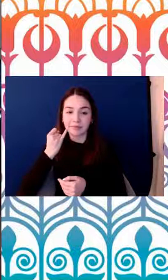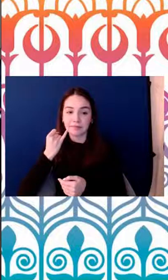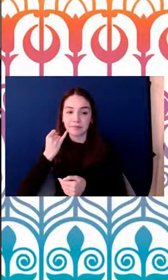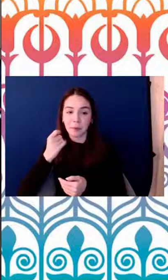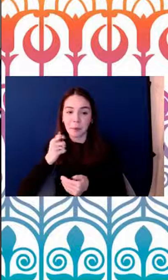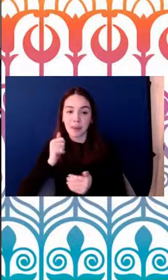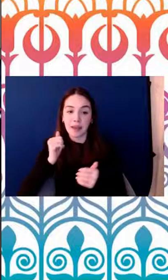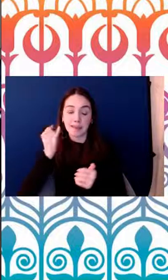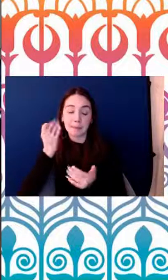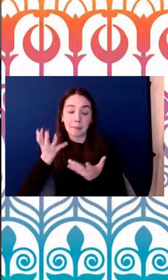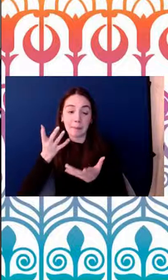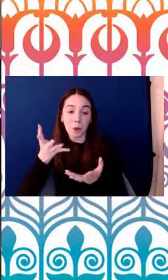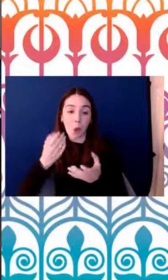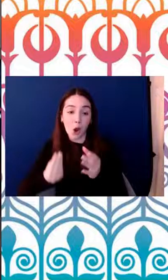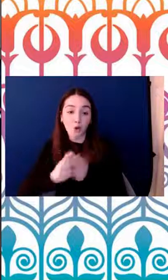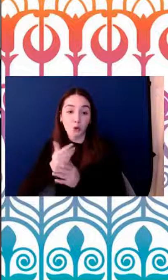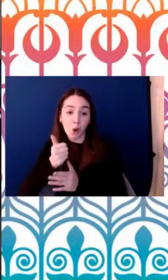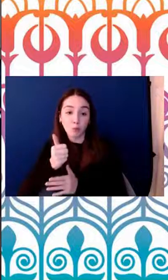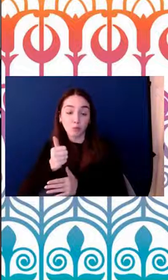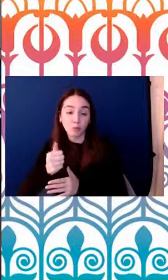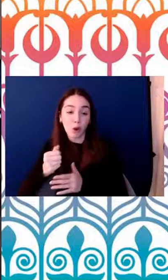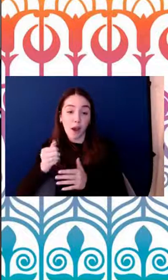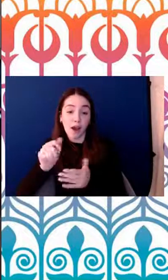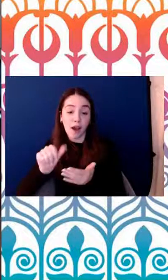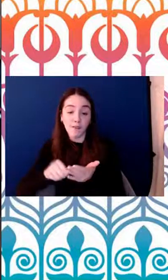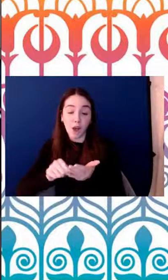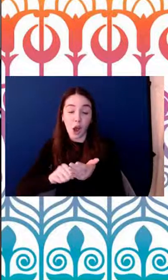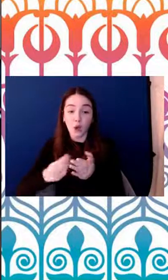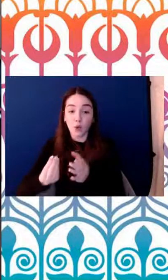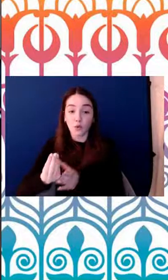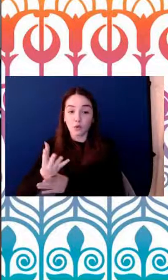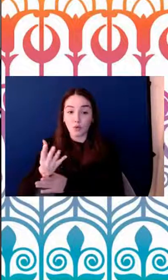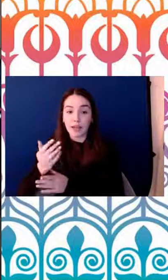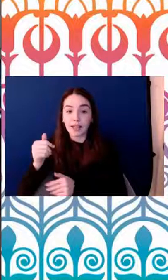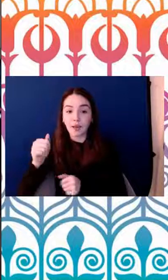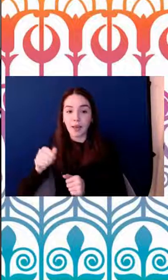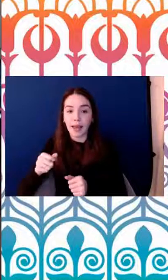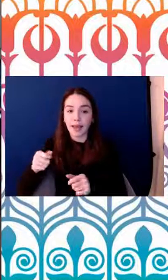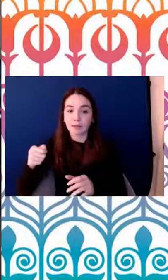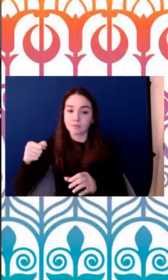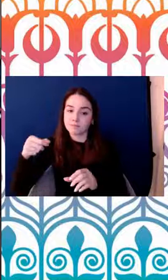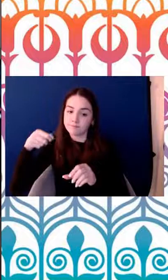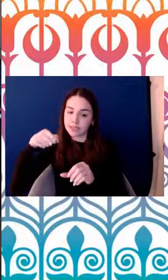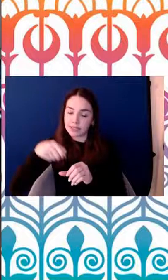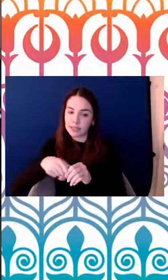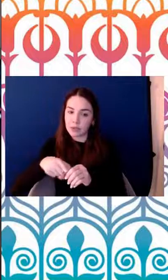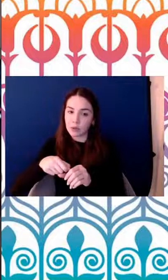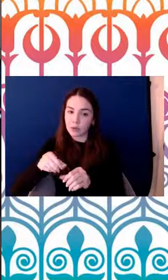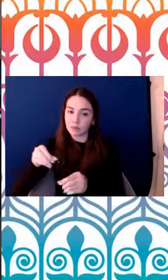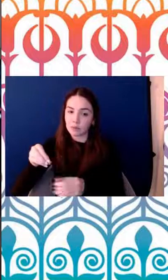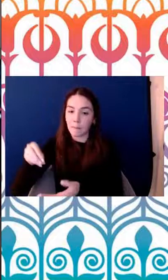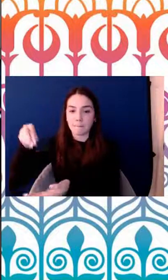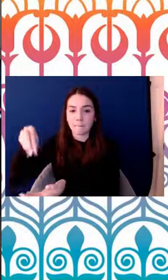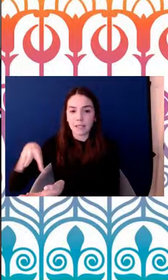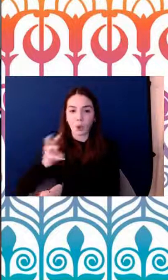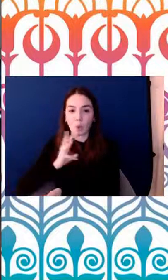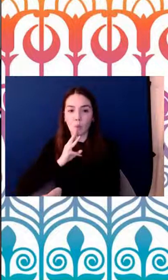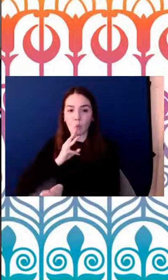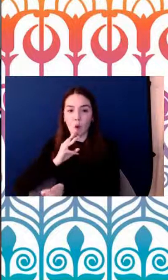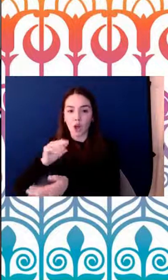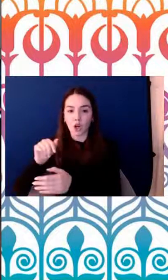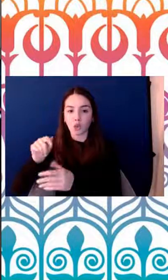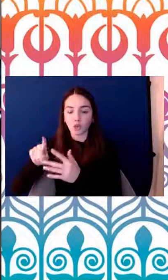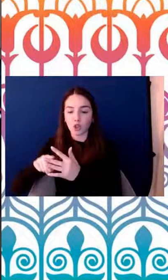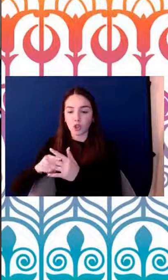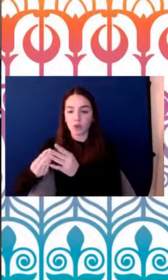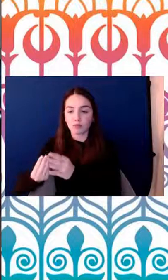around here. You can put toothpicks in it and set it in water. It'll start to sprout, and then you can put it into a plant